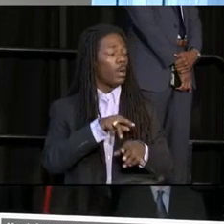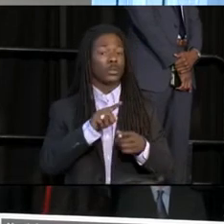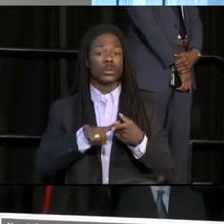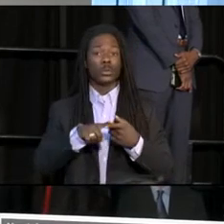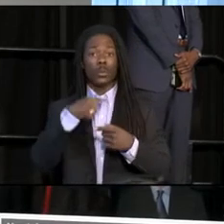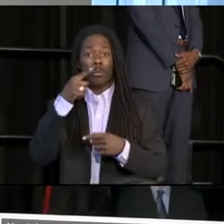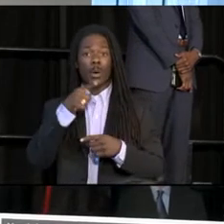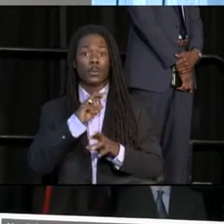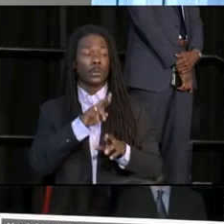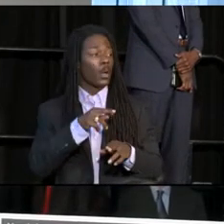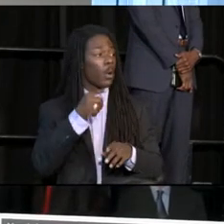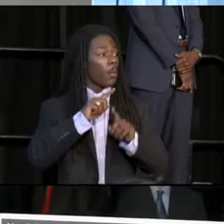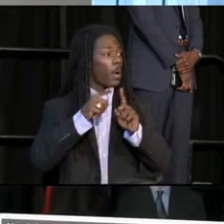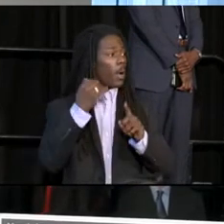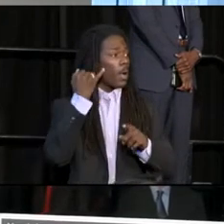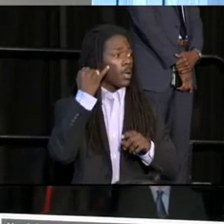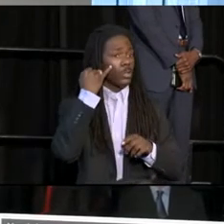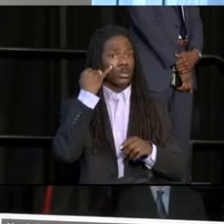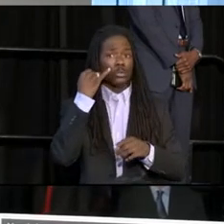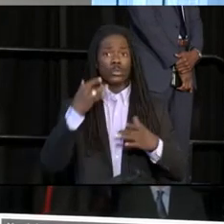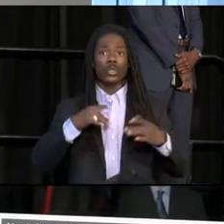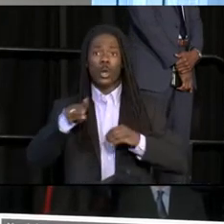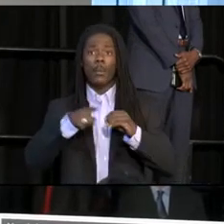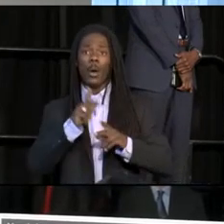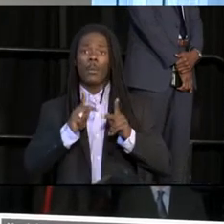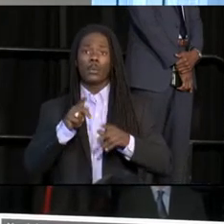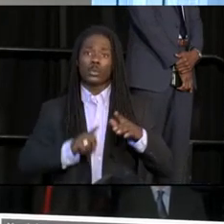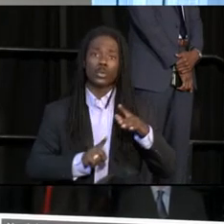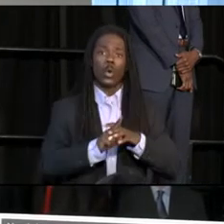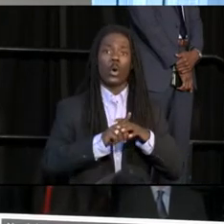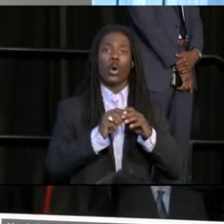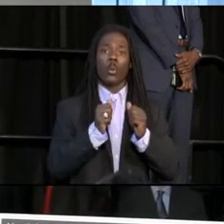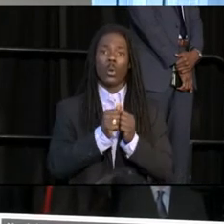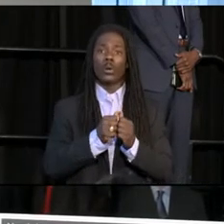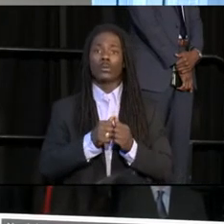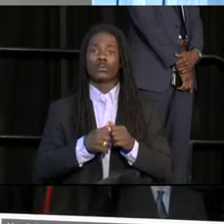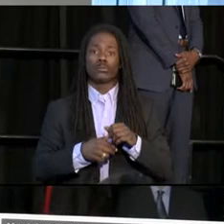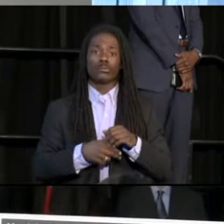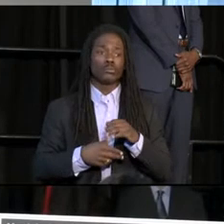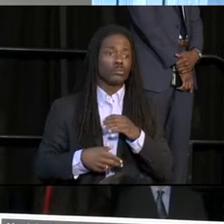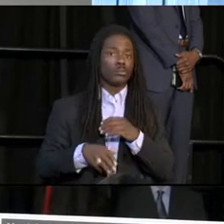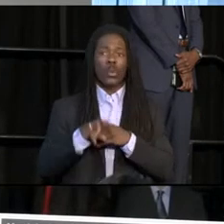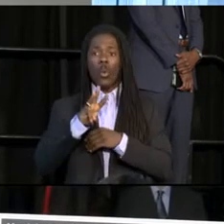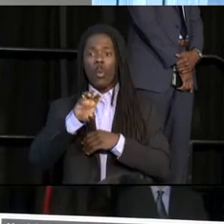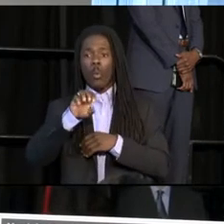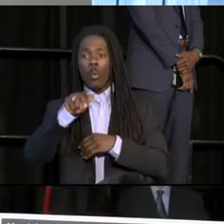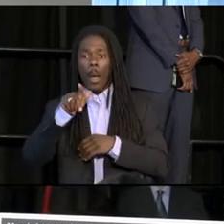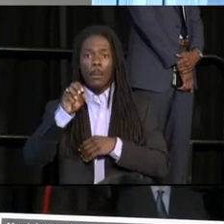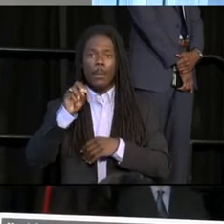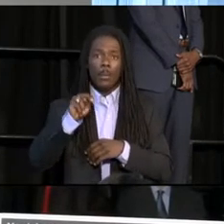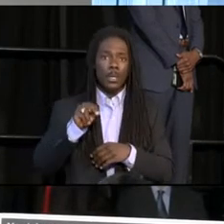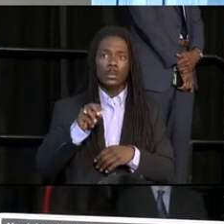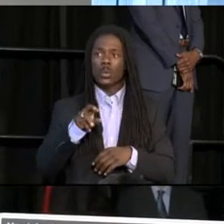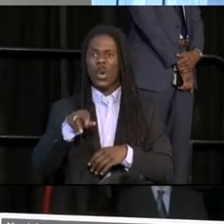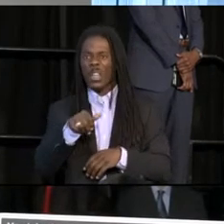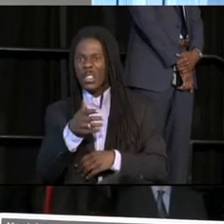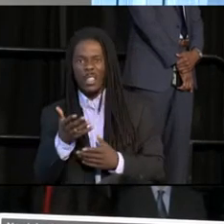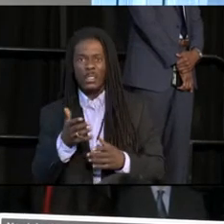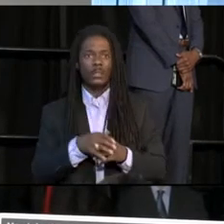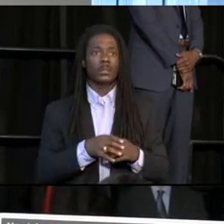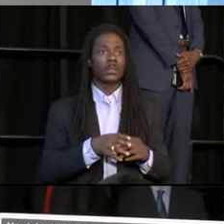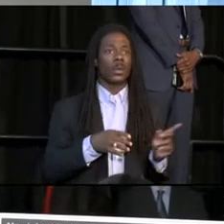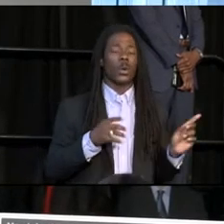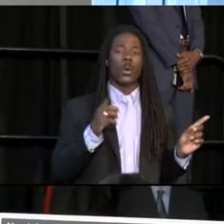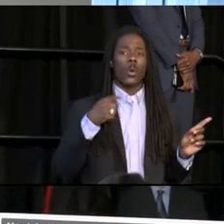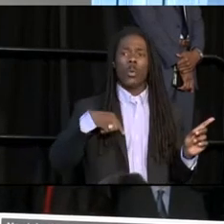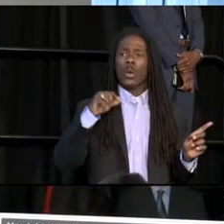any measures against oncomers with weapons or anything that kind of sort of contradicts the cause? We have not. We don't have any credible information